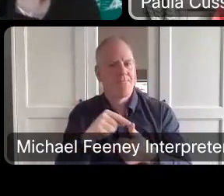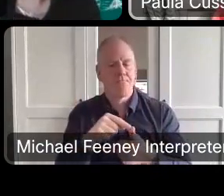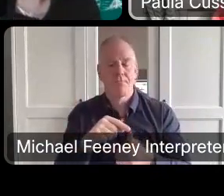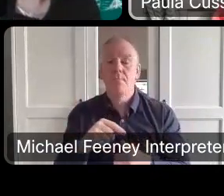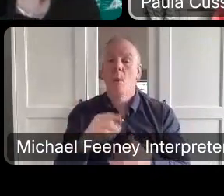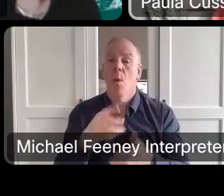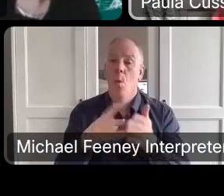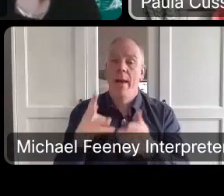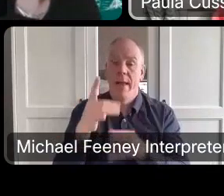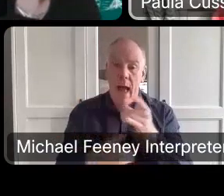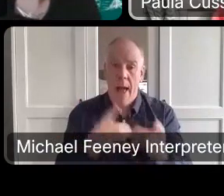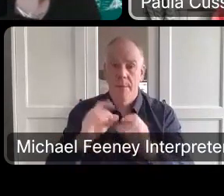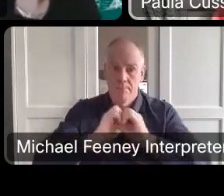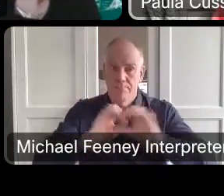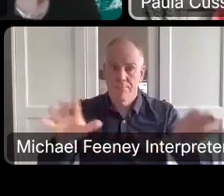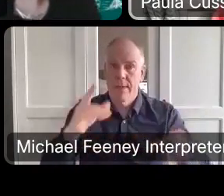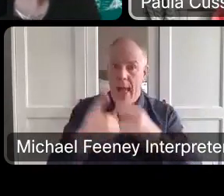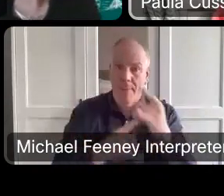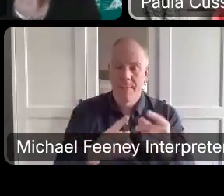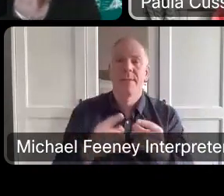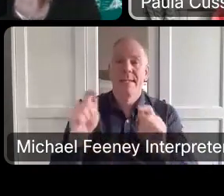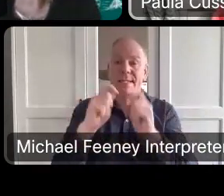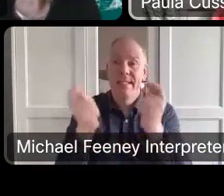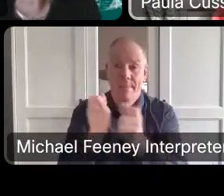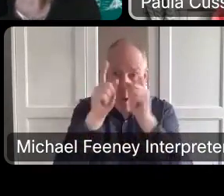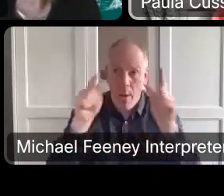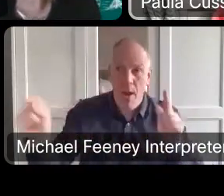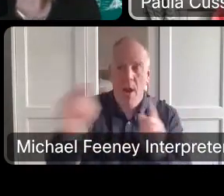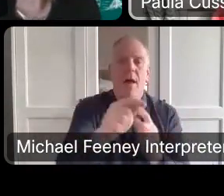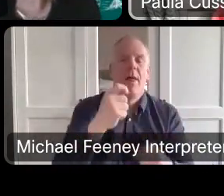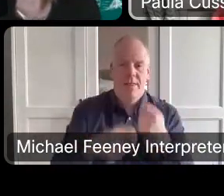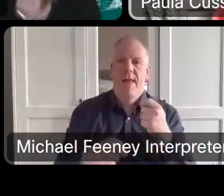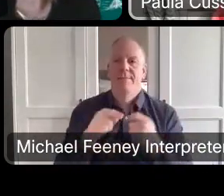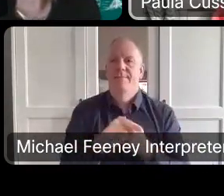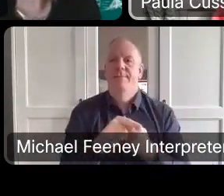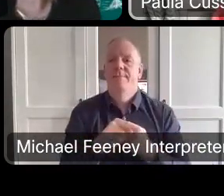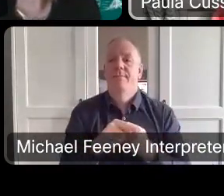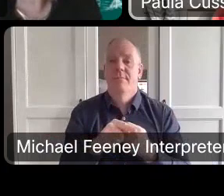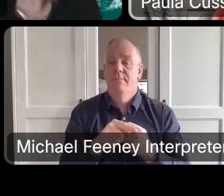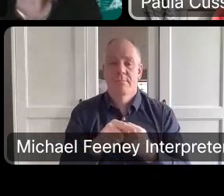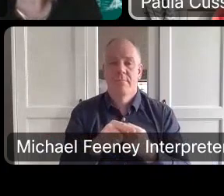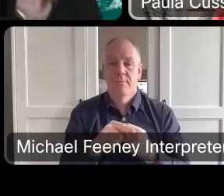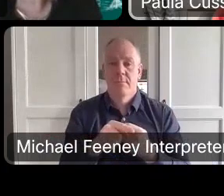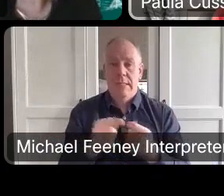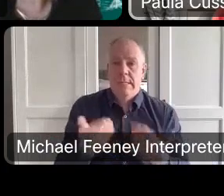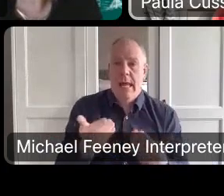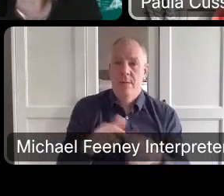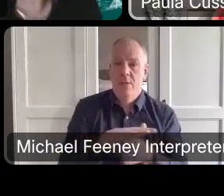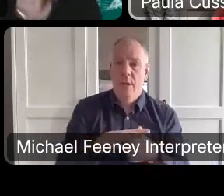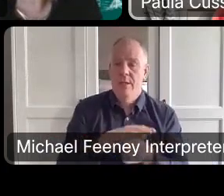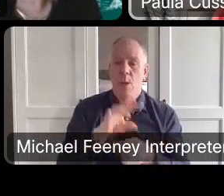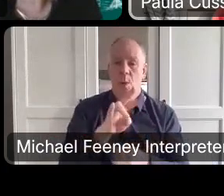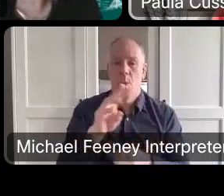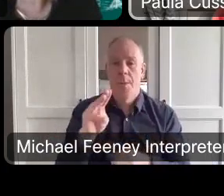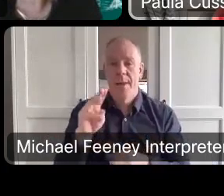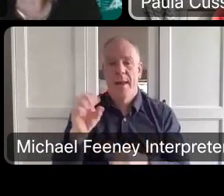once that's communicated and the teams are aware immediately, even as is, the QPS